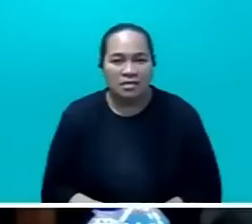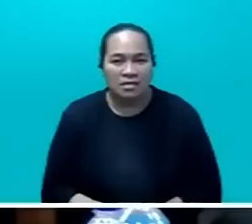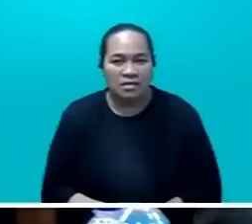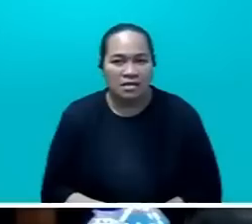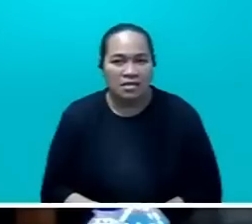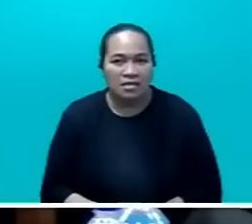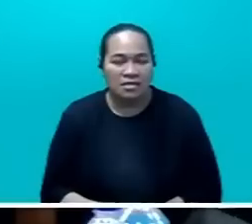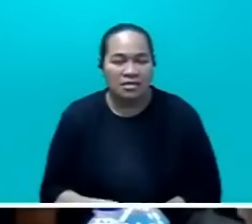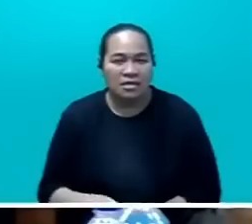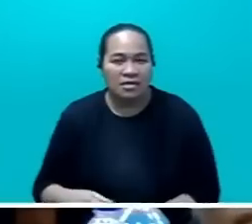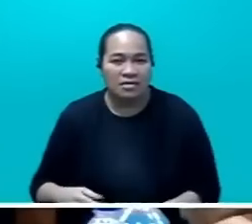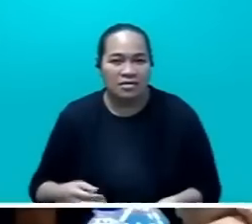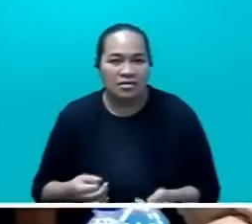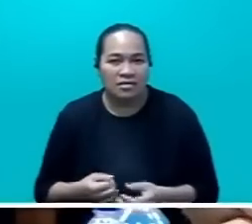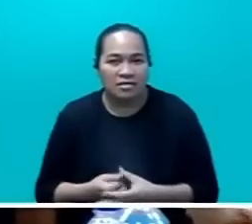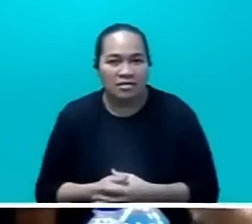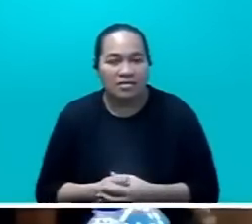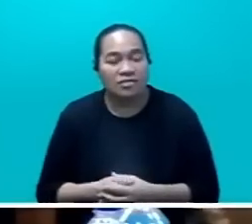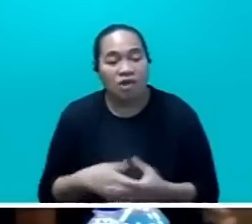So, Mr. Speaker,